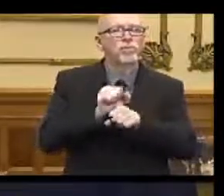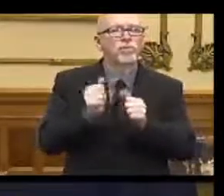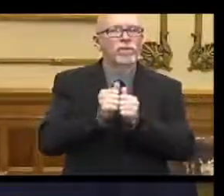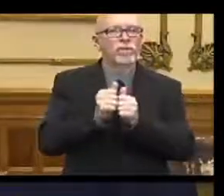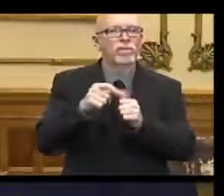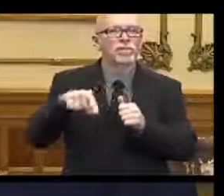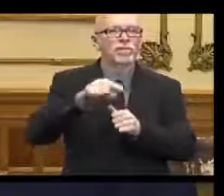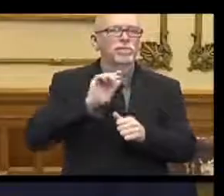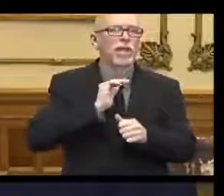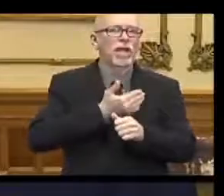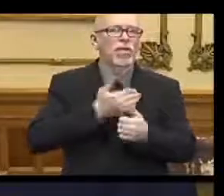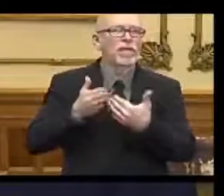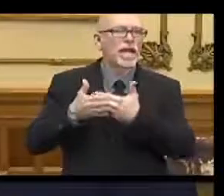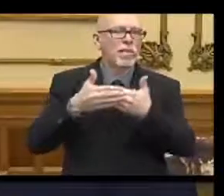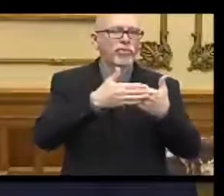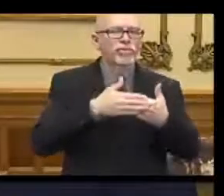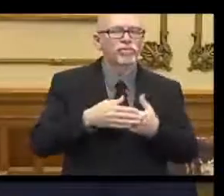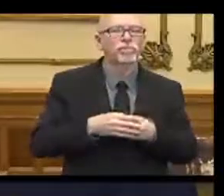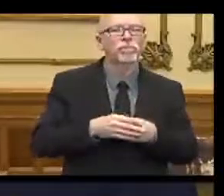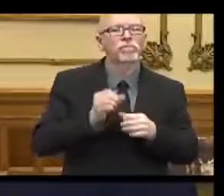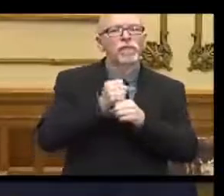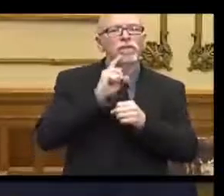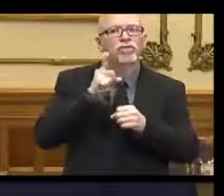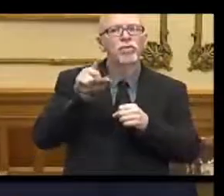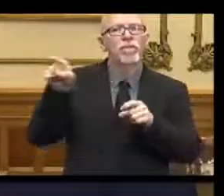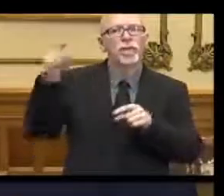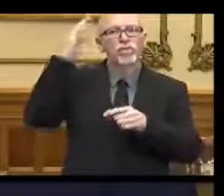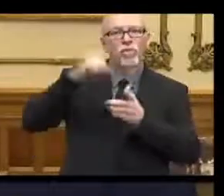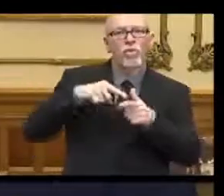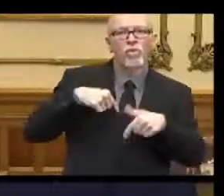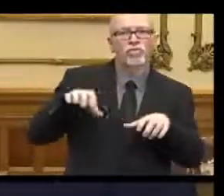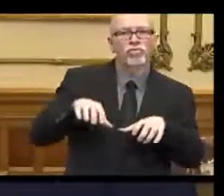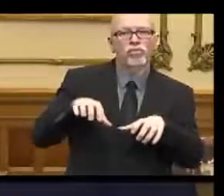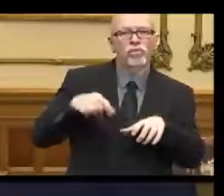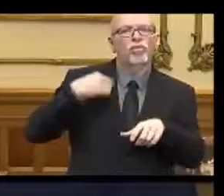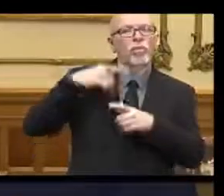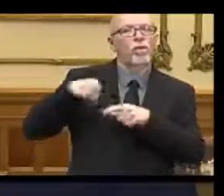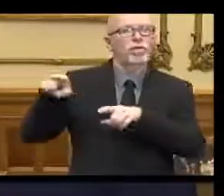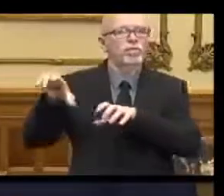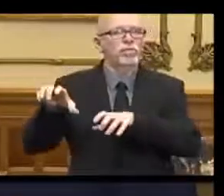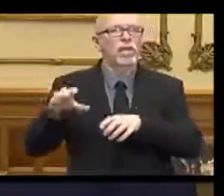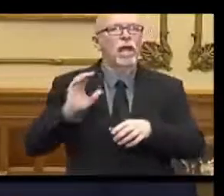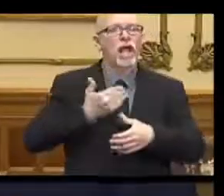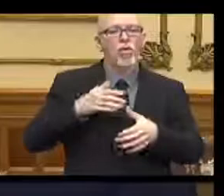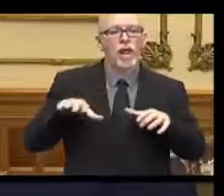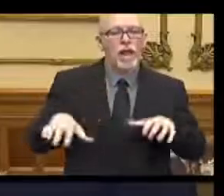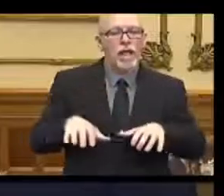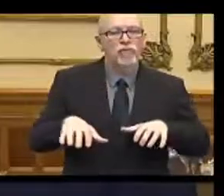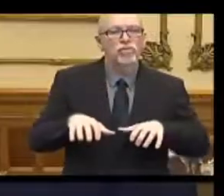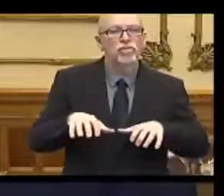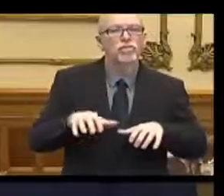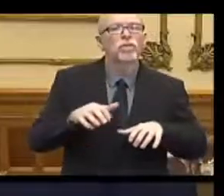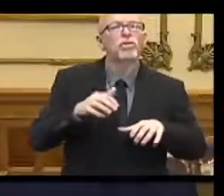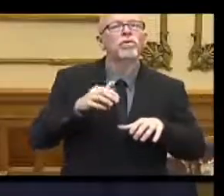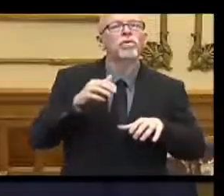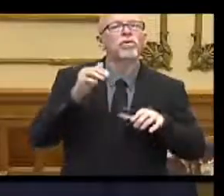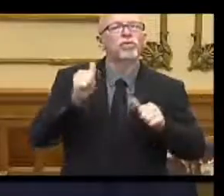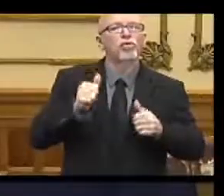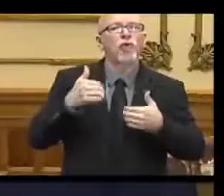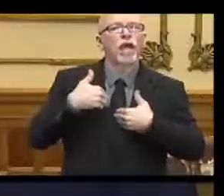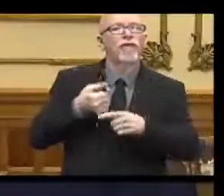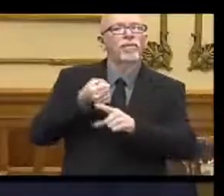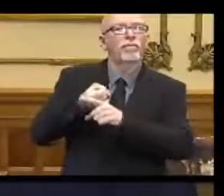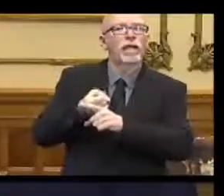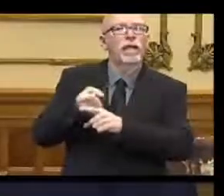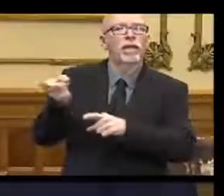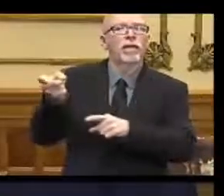our neighbors to make sure they know what we're doing, so that our action, we understand, could have a reaction